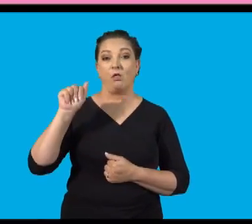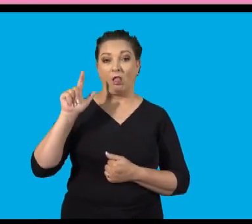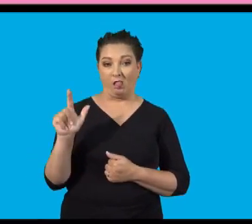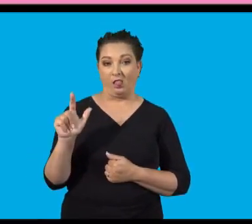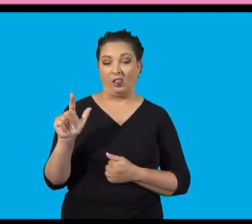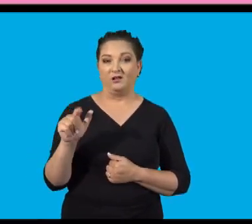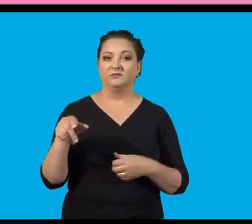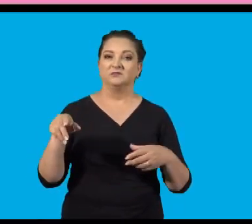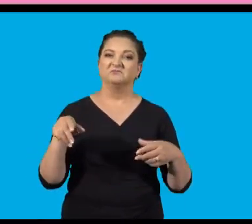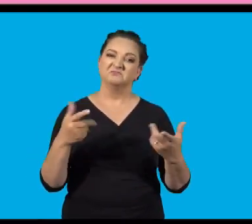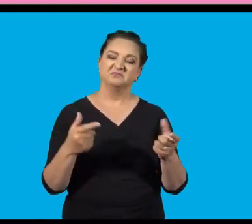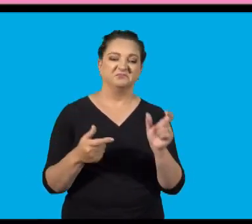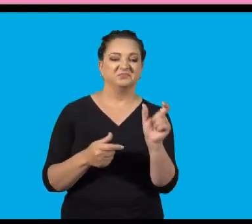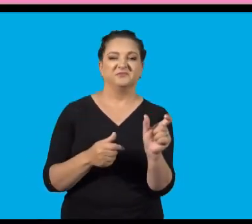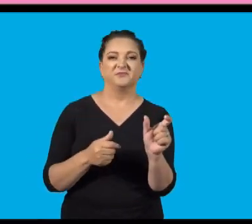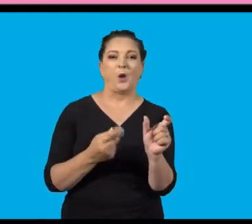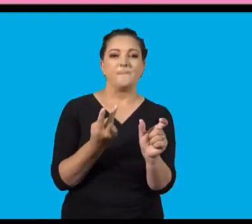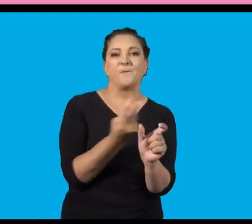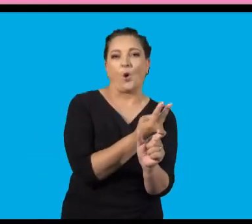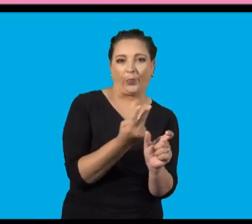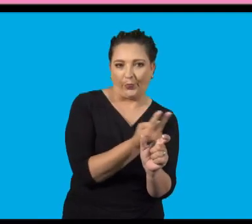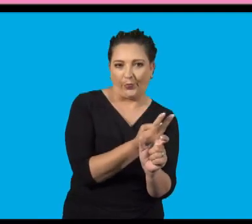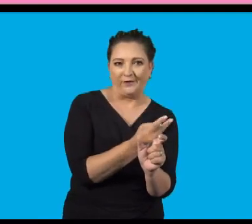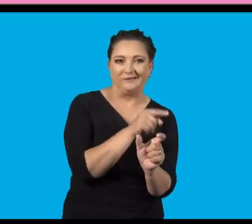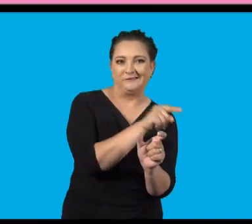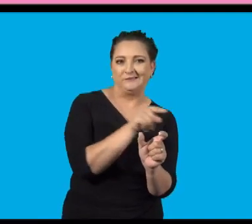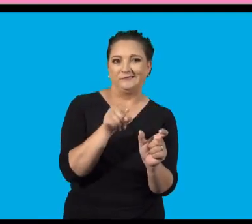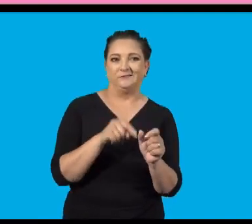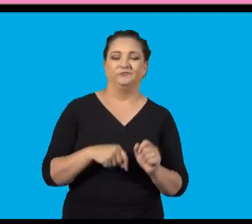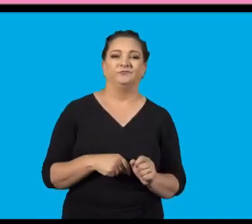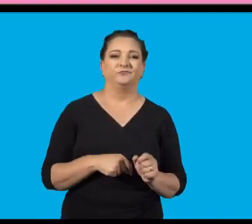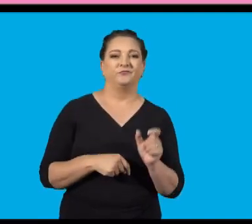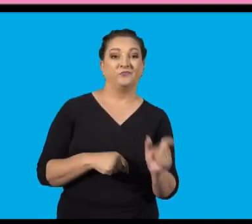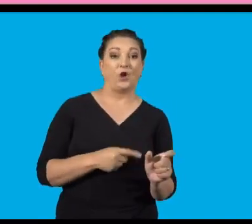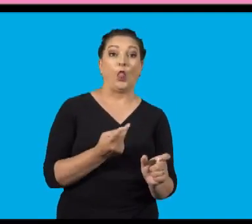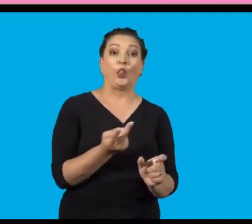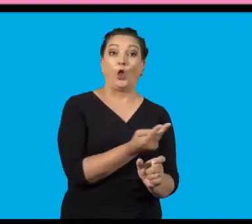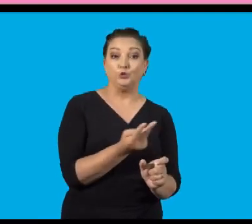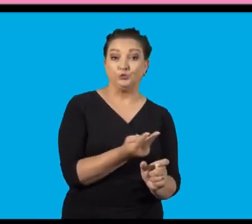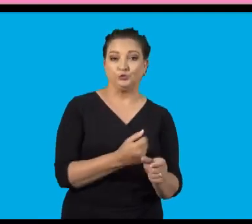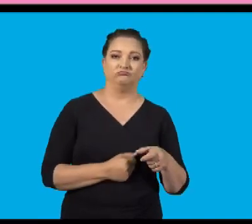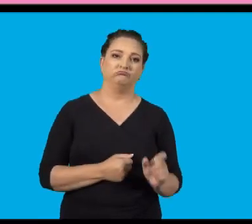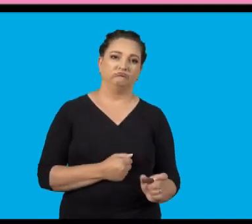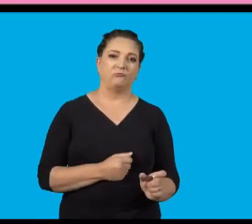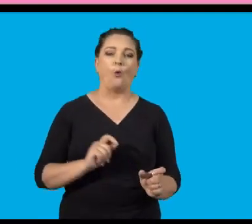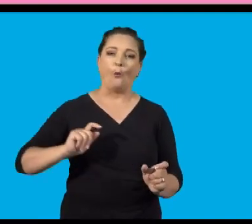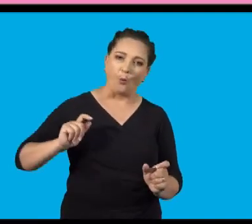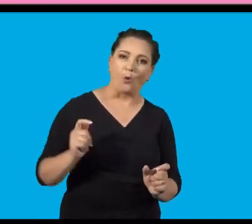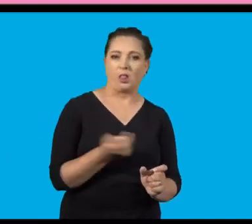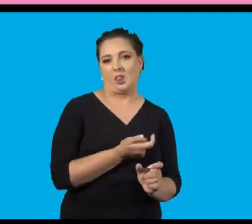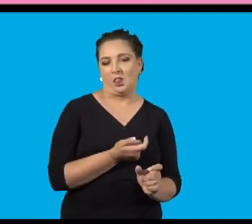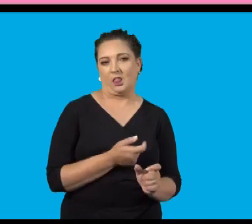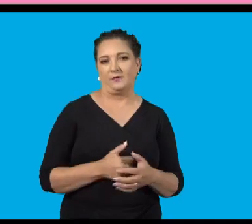subject, remember we indicated with and, with the words both, those, and these, and then